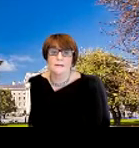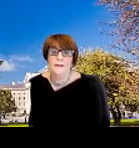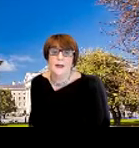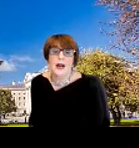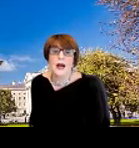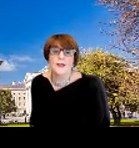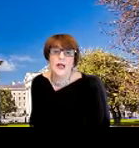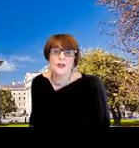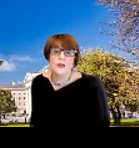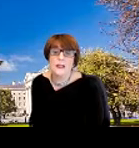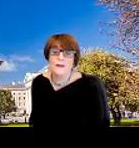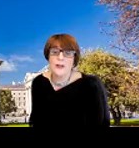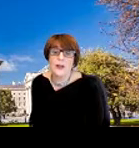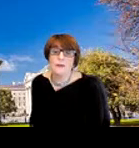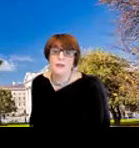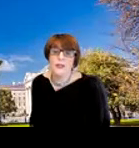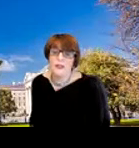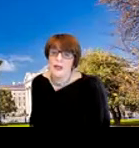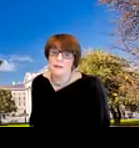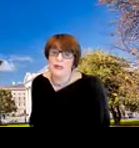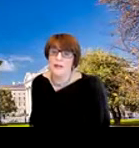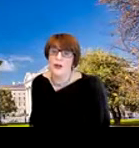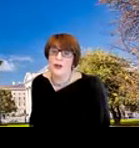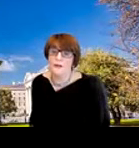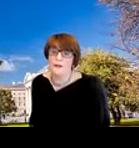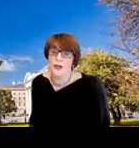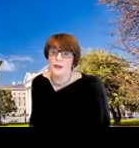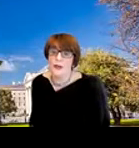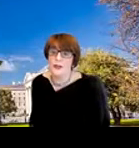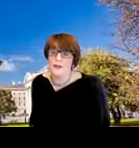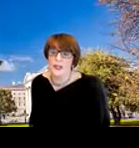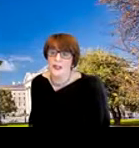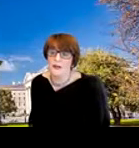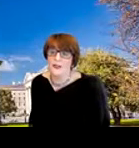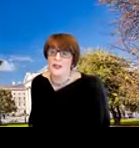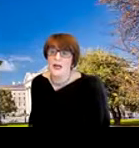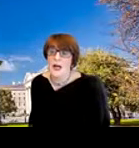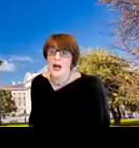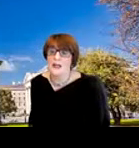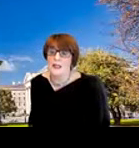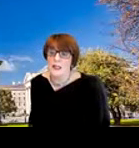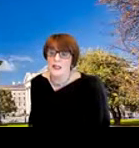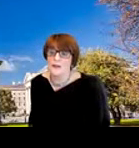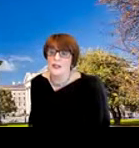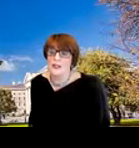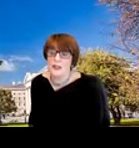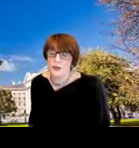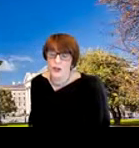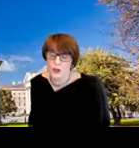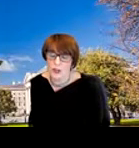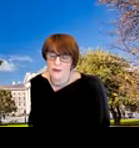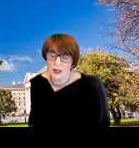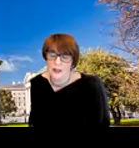vulnerable. And then those living in community, the impact of loss of work, of loss of day services and day activities, this